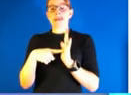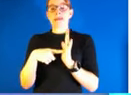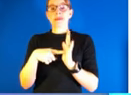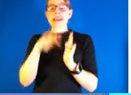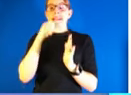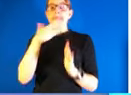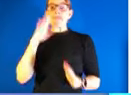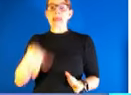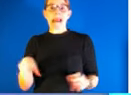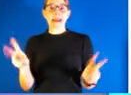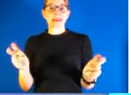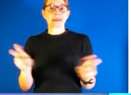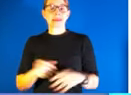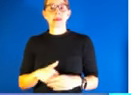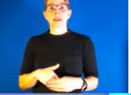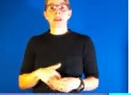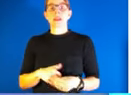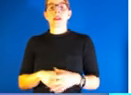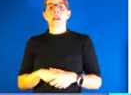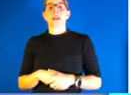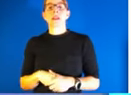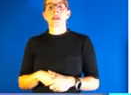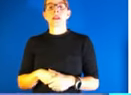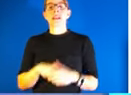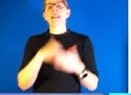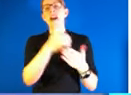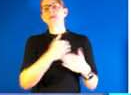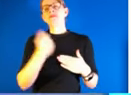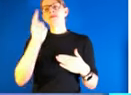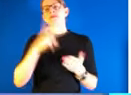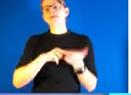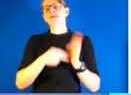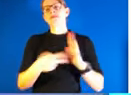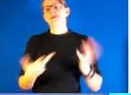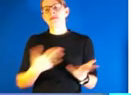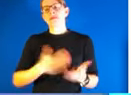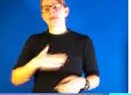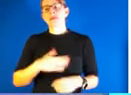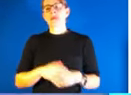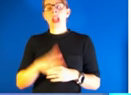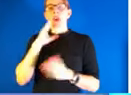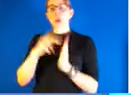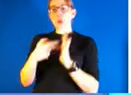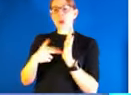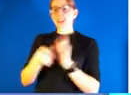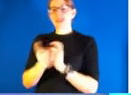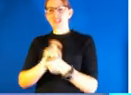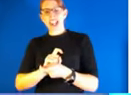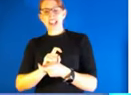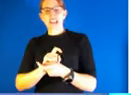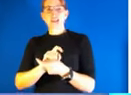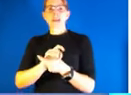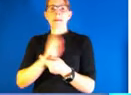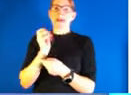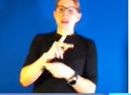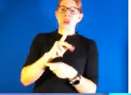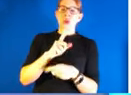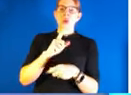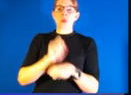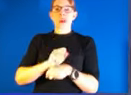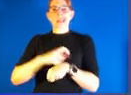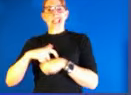bad? What do we make of this? And maybe you could just help us understand what that means, because I know those guidelines have changed as far as going back to work. What can you let us know